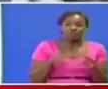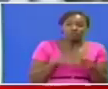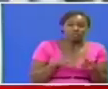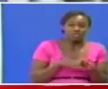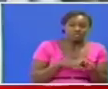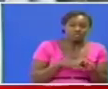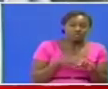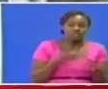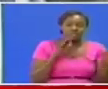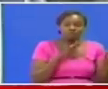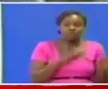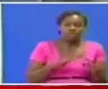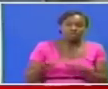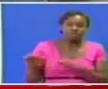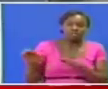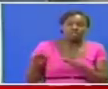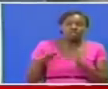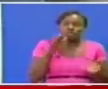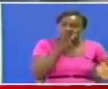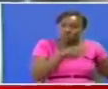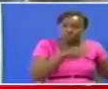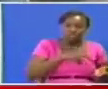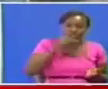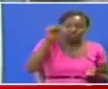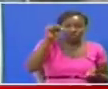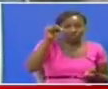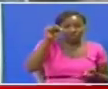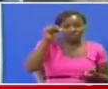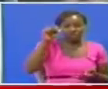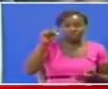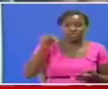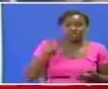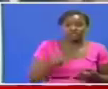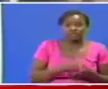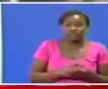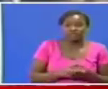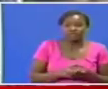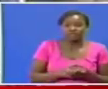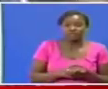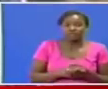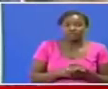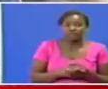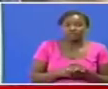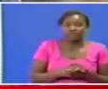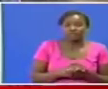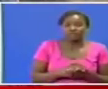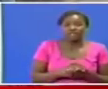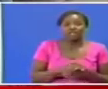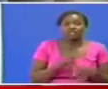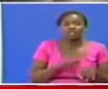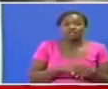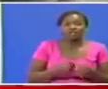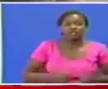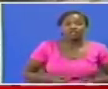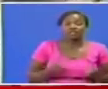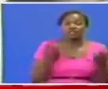my membership to Parliament representing Mwingi North constituents. I want now to say it is time for